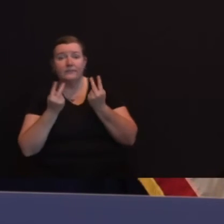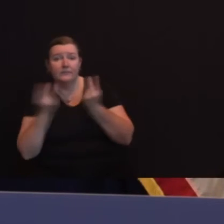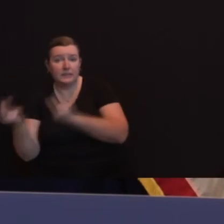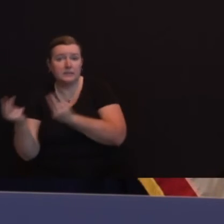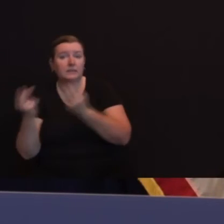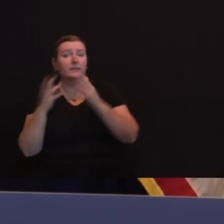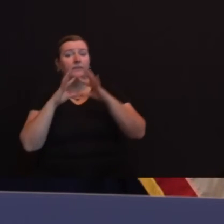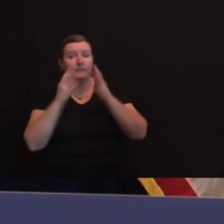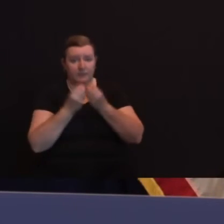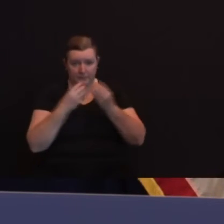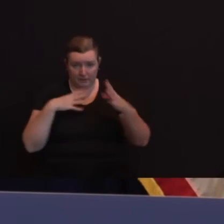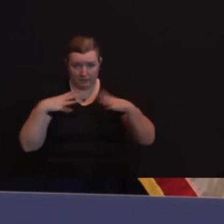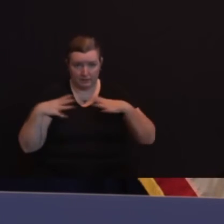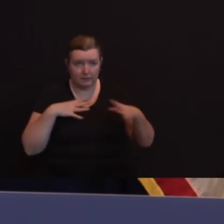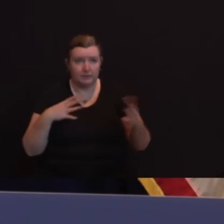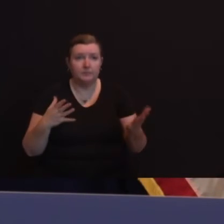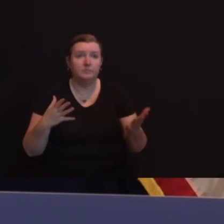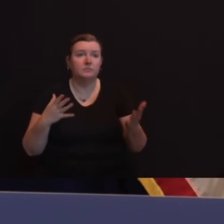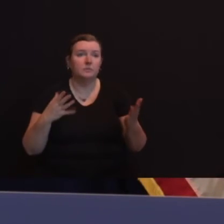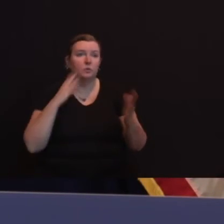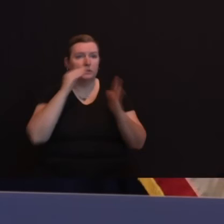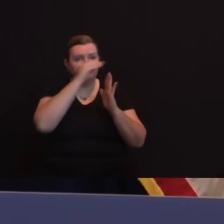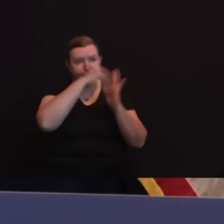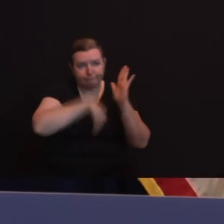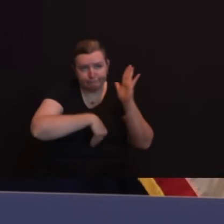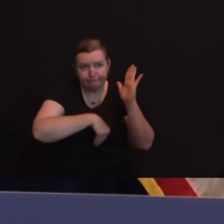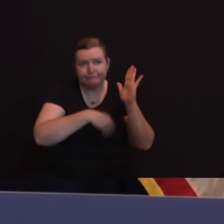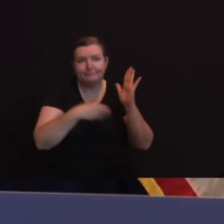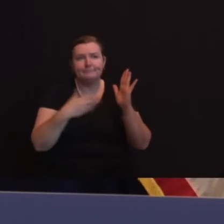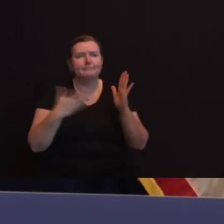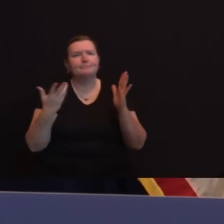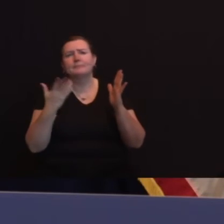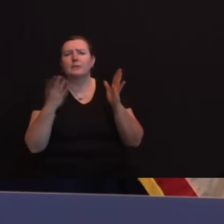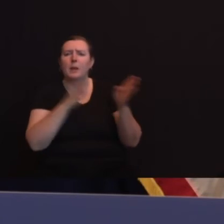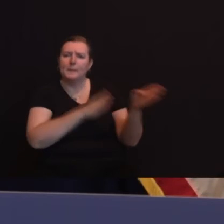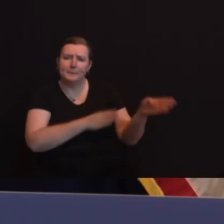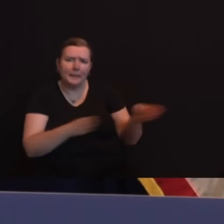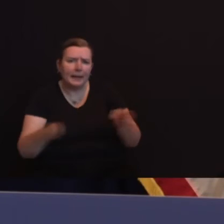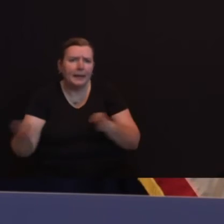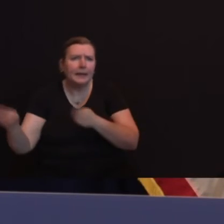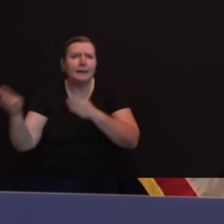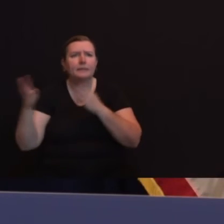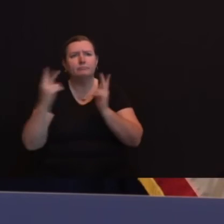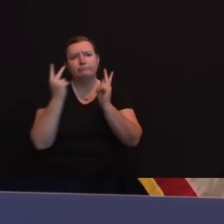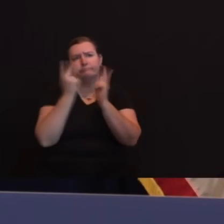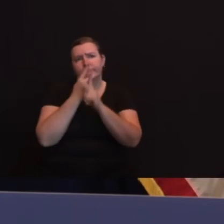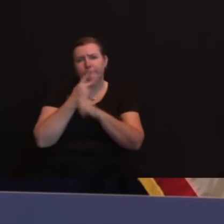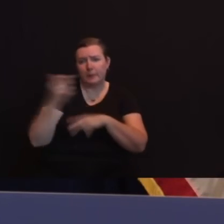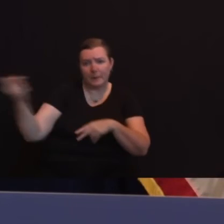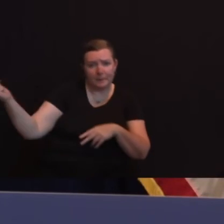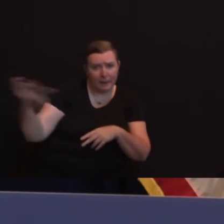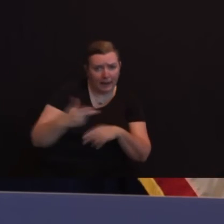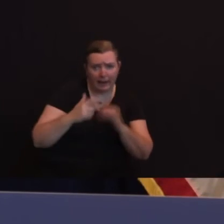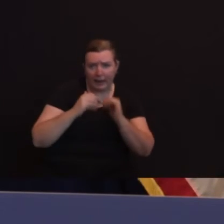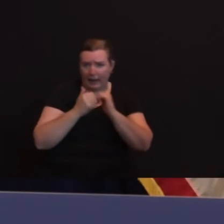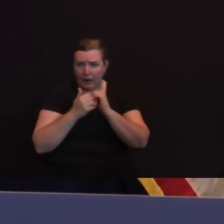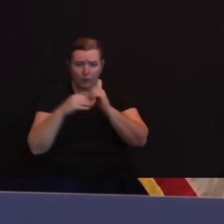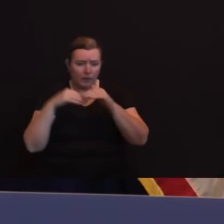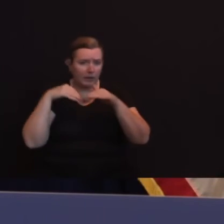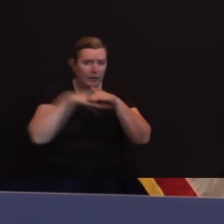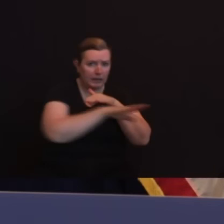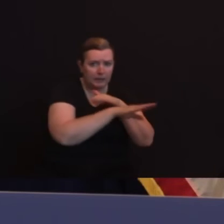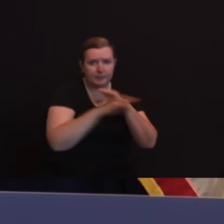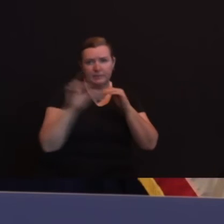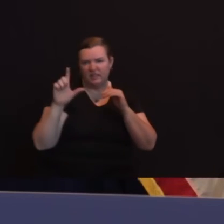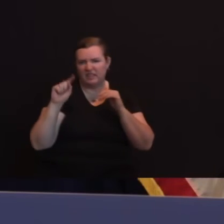of individuals the facility can quarantine on their return. Reservations and any changes to reservations